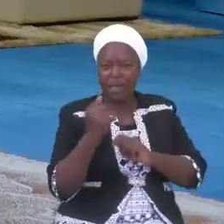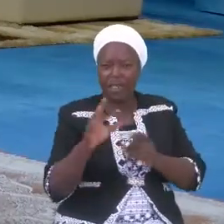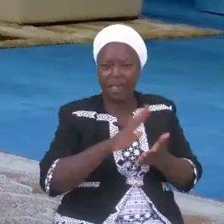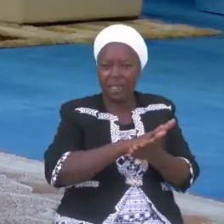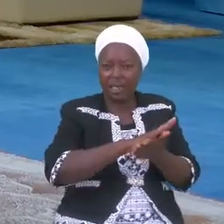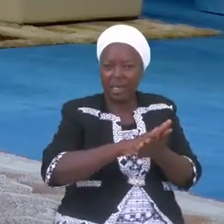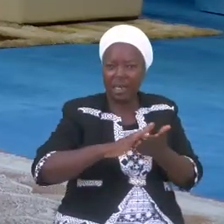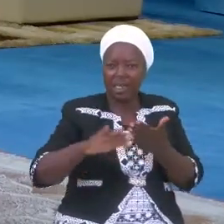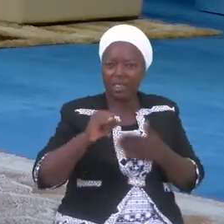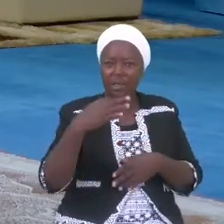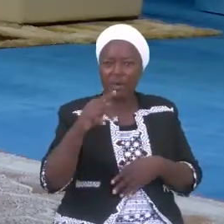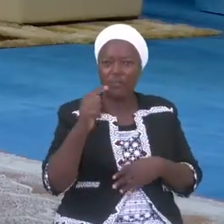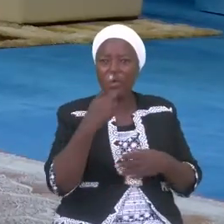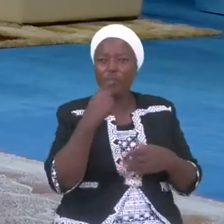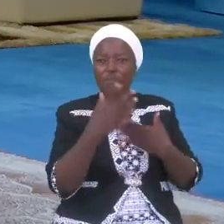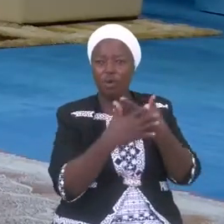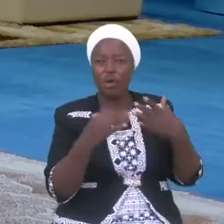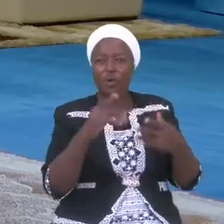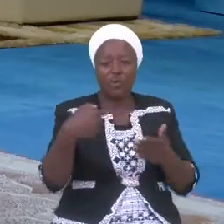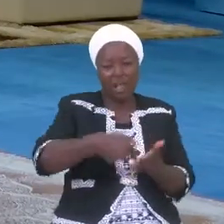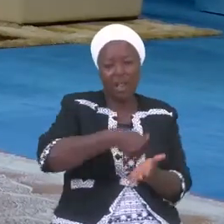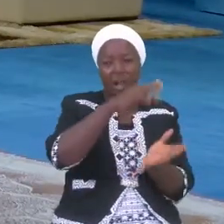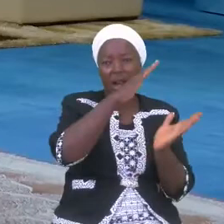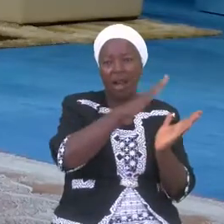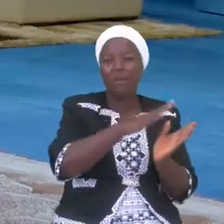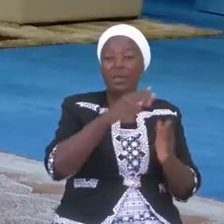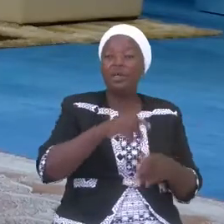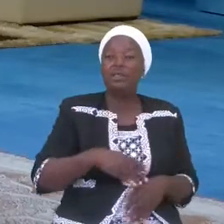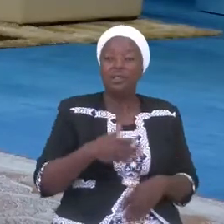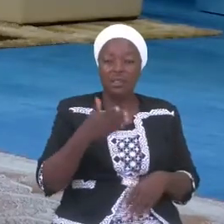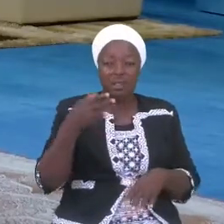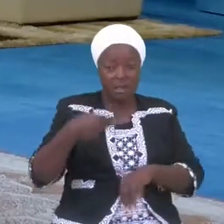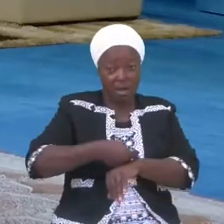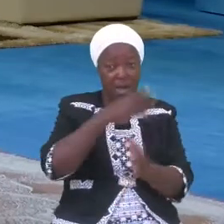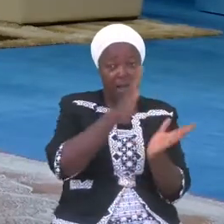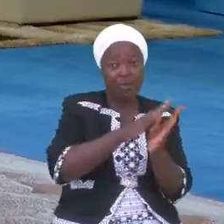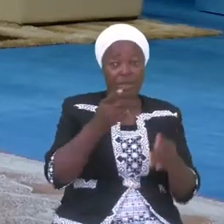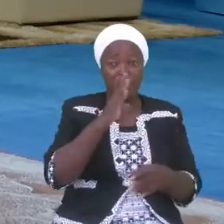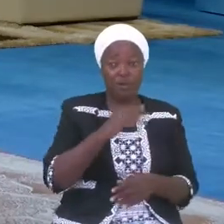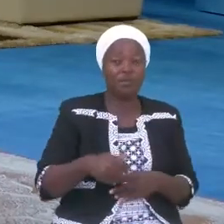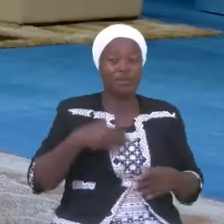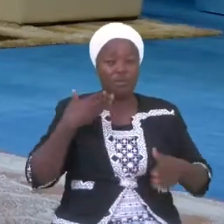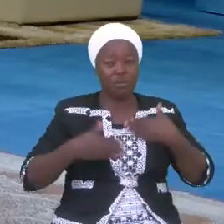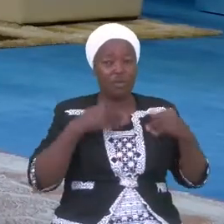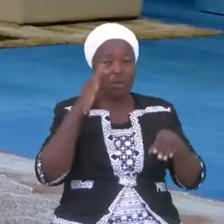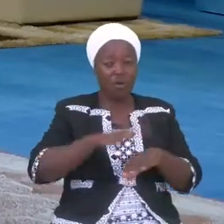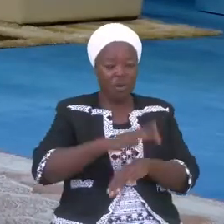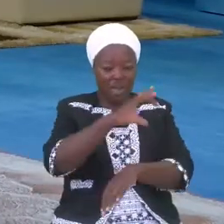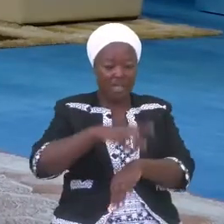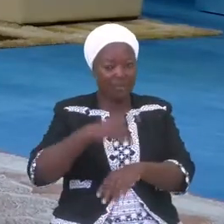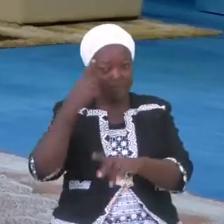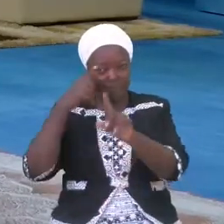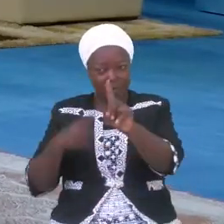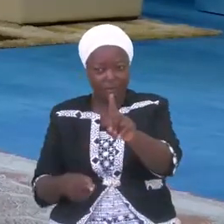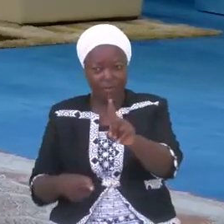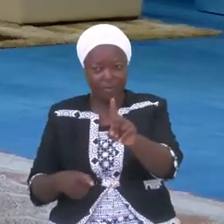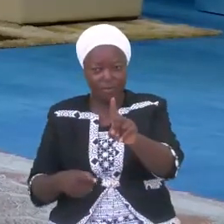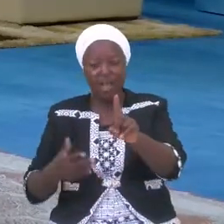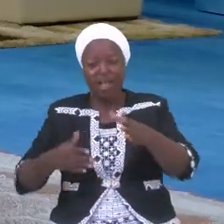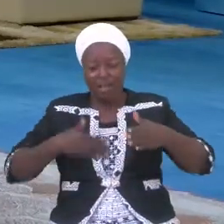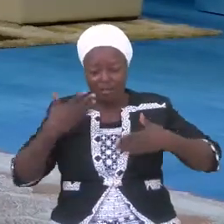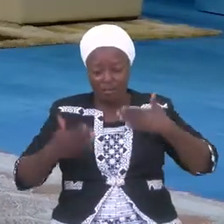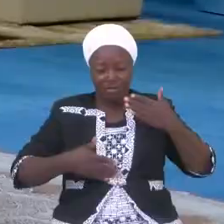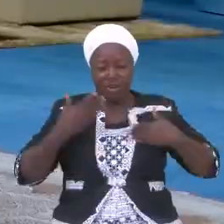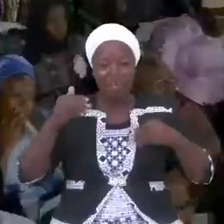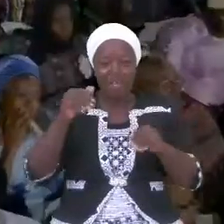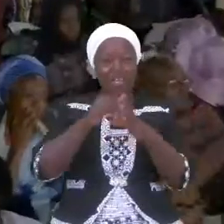cleansing of the blood of the Lamb. There'll be joy on earth for you, joy in